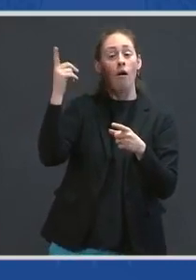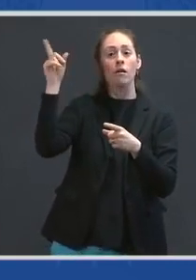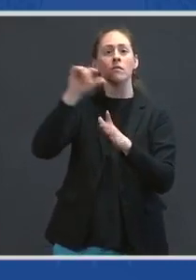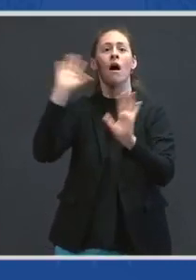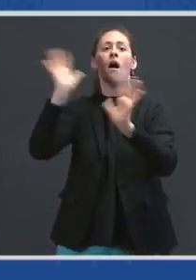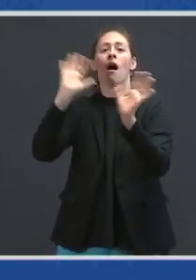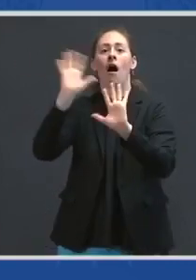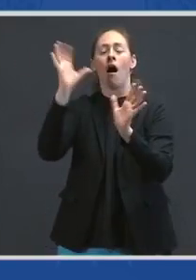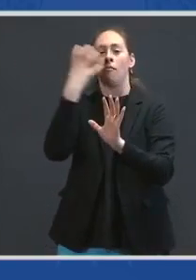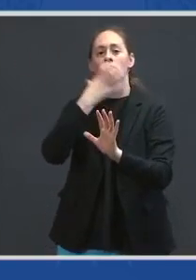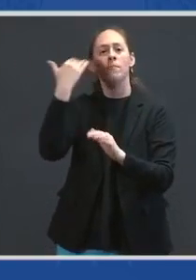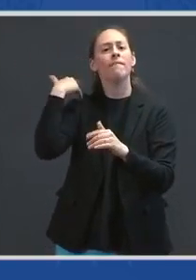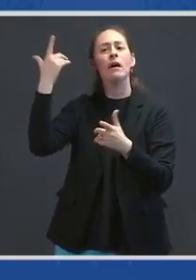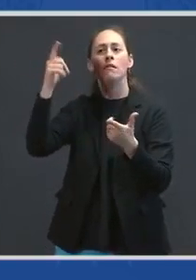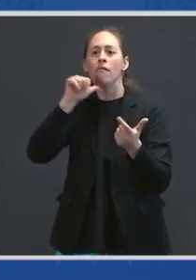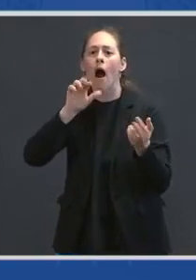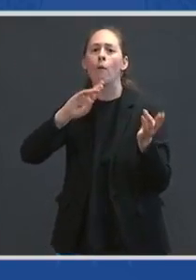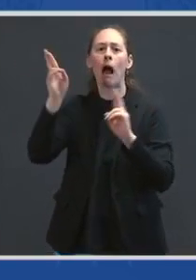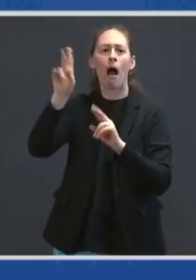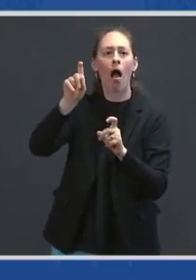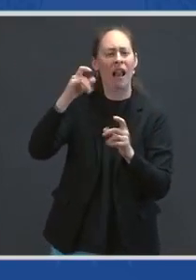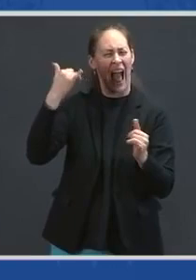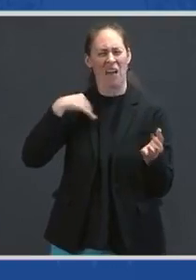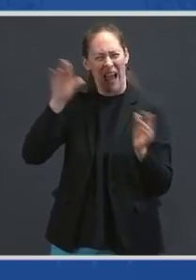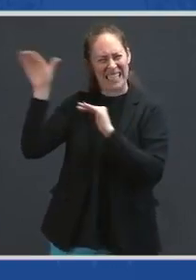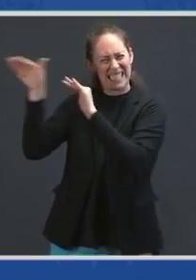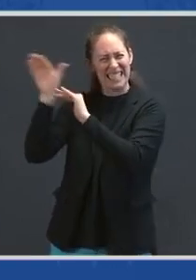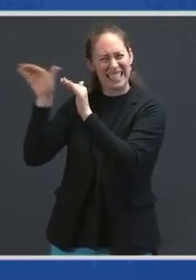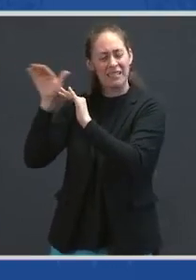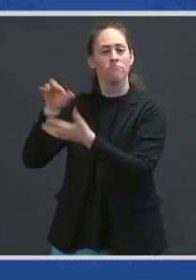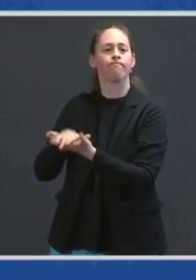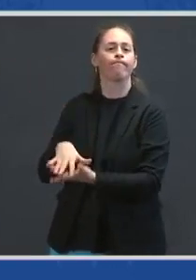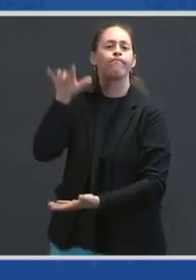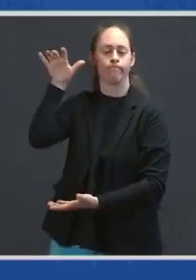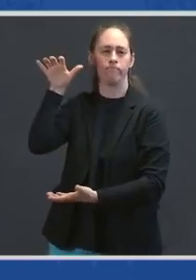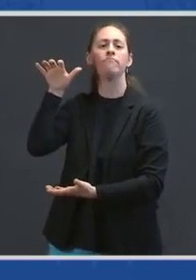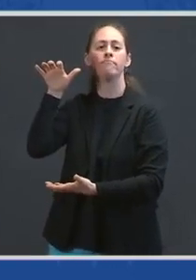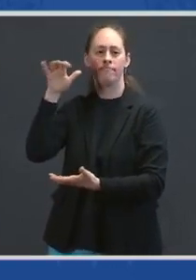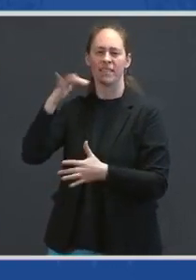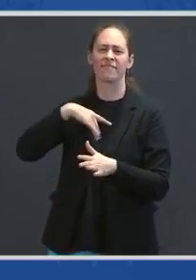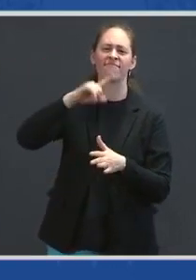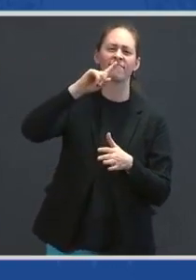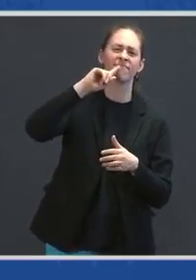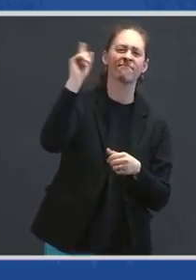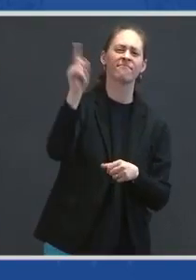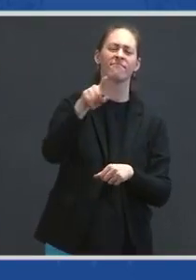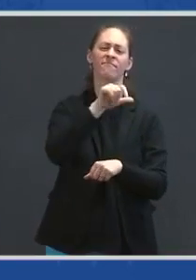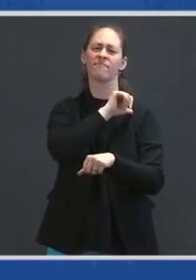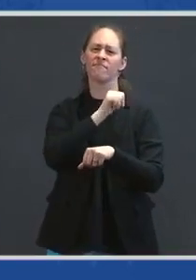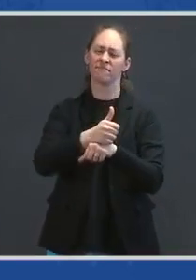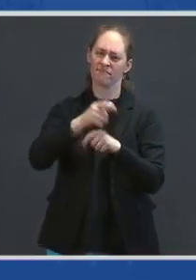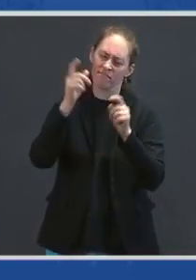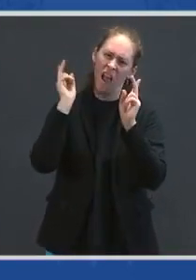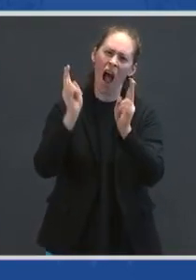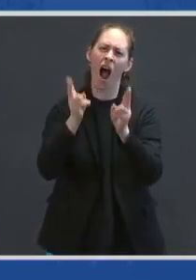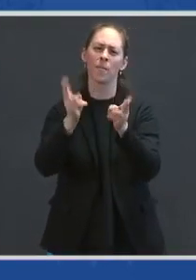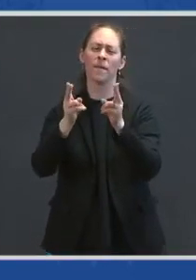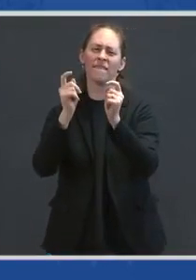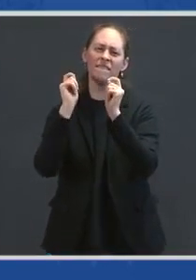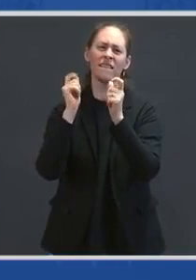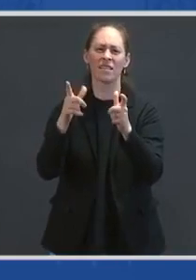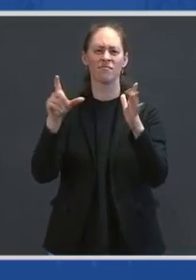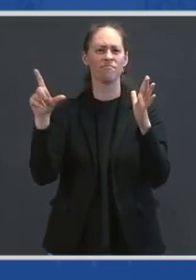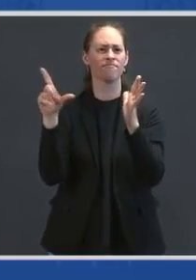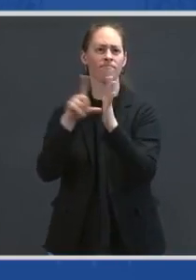I used the Defense Production Act to speed up the supply chain for key equipment, which has already helped increase vaccine